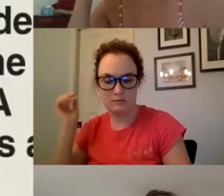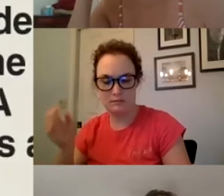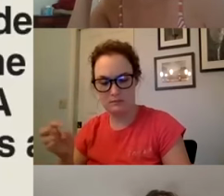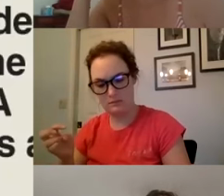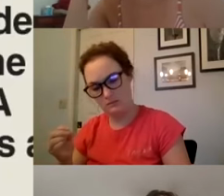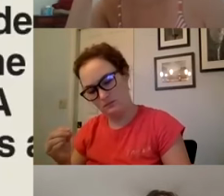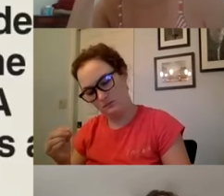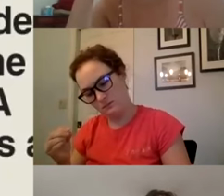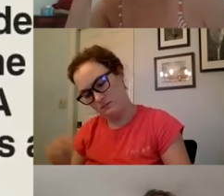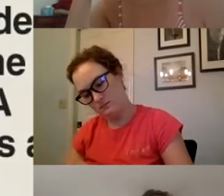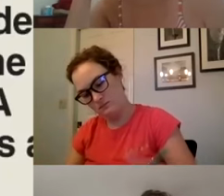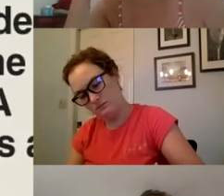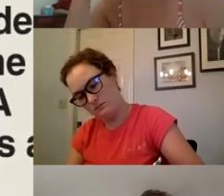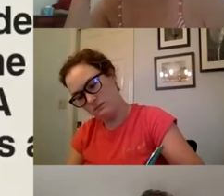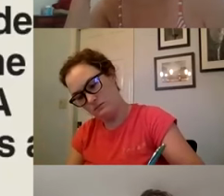right.